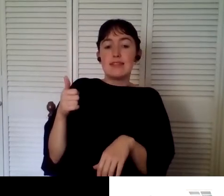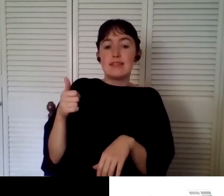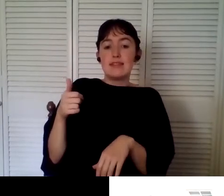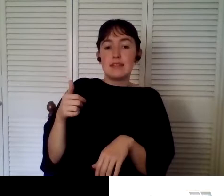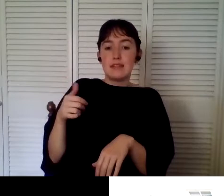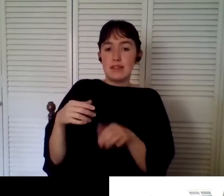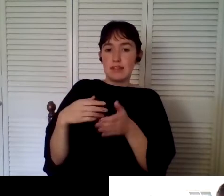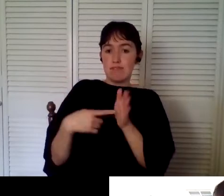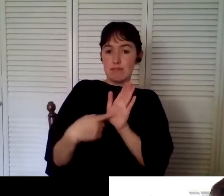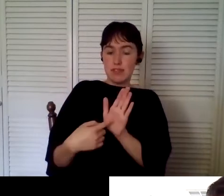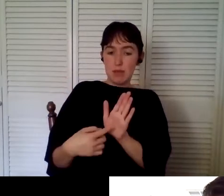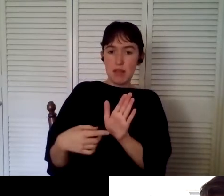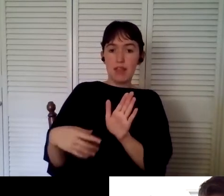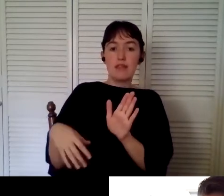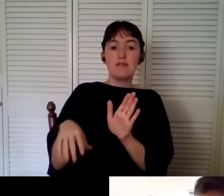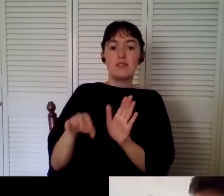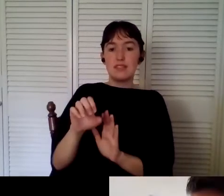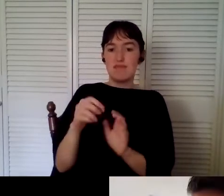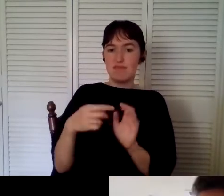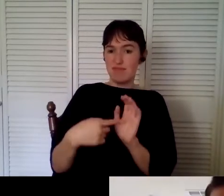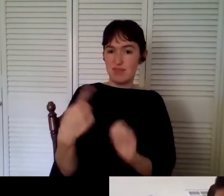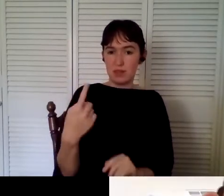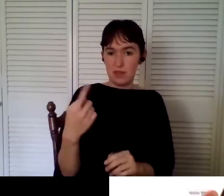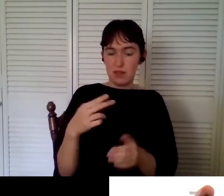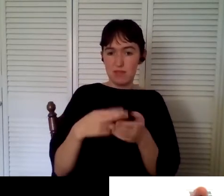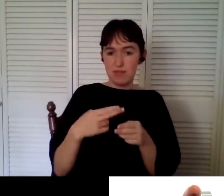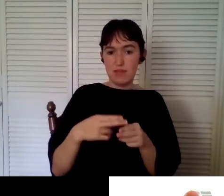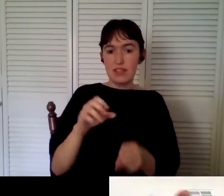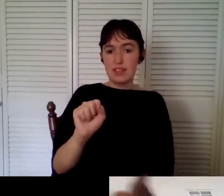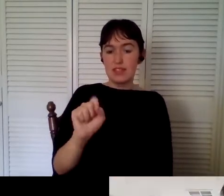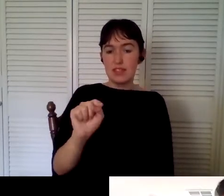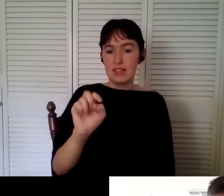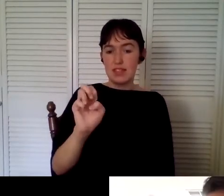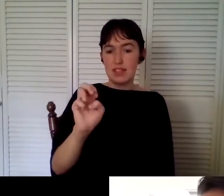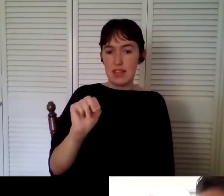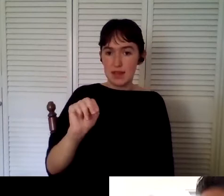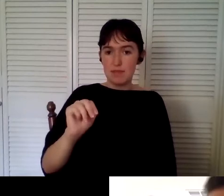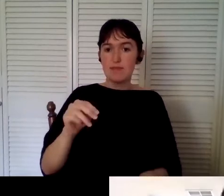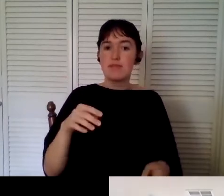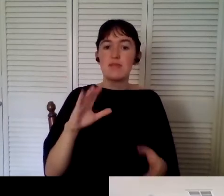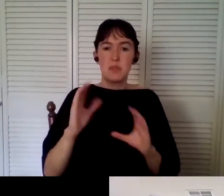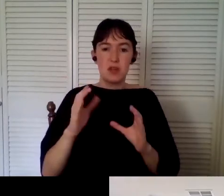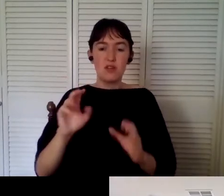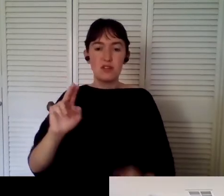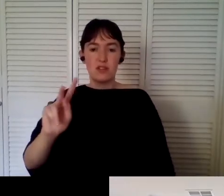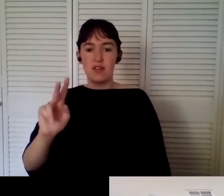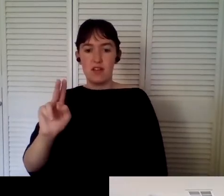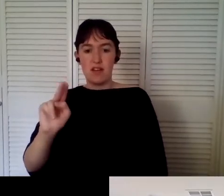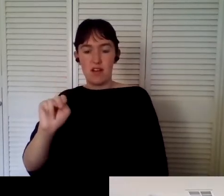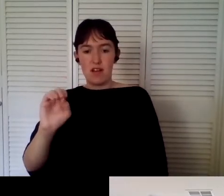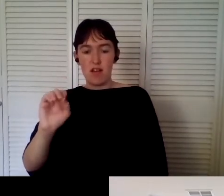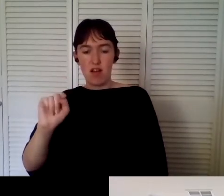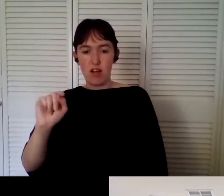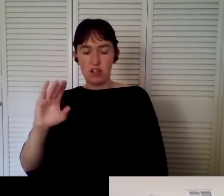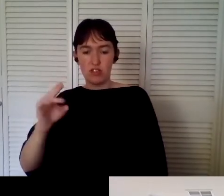stems as opposed to A little like, notches. yeah. And this would be true, I guess, and I'm not even talking arrowheads, I'm